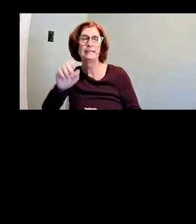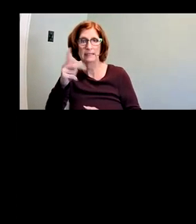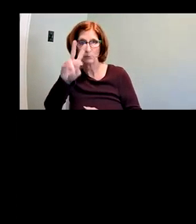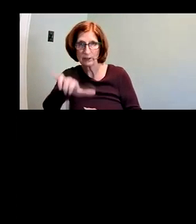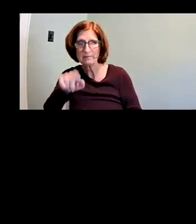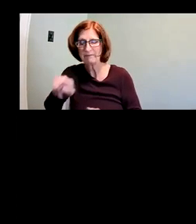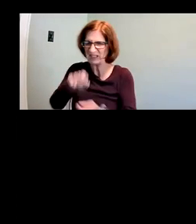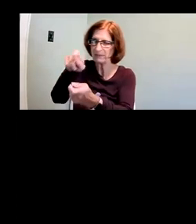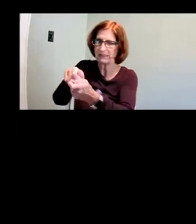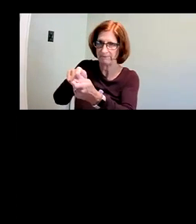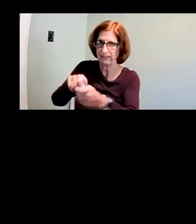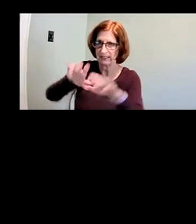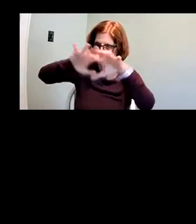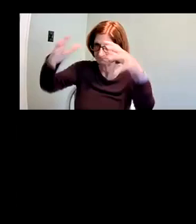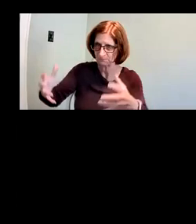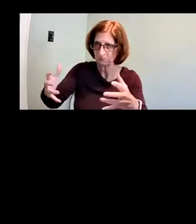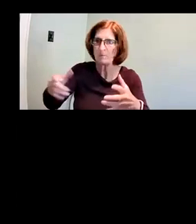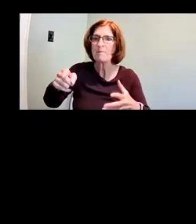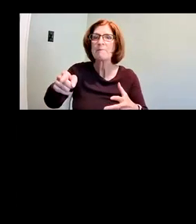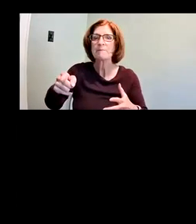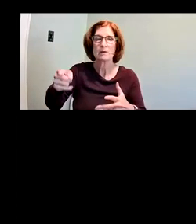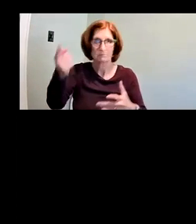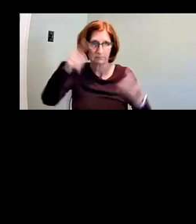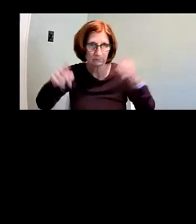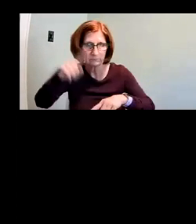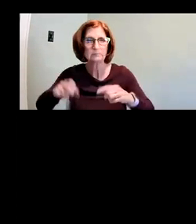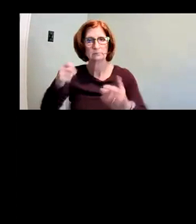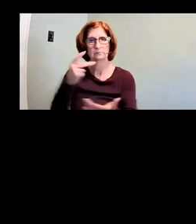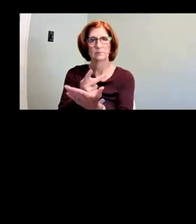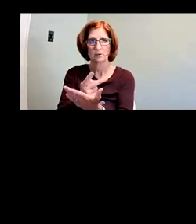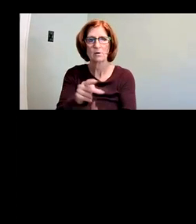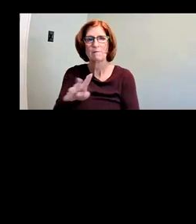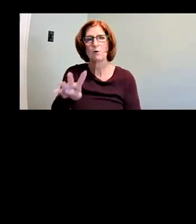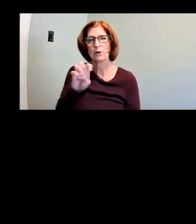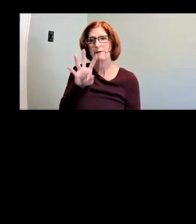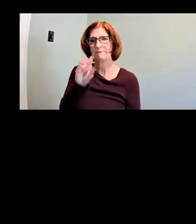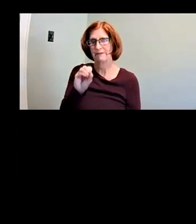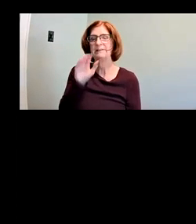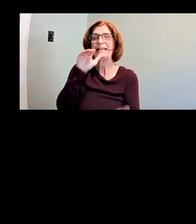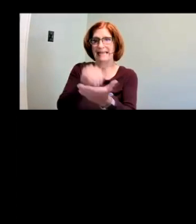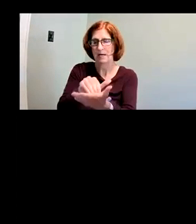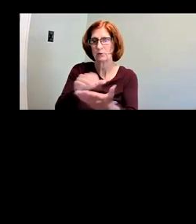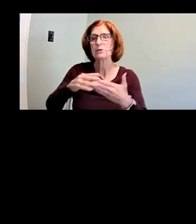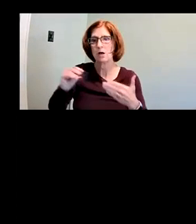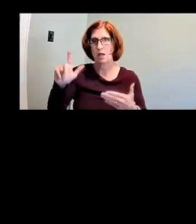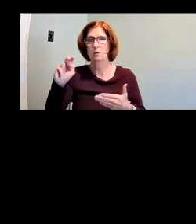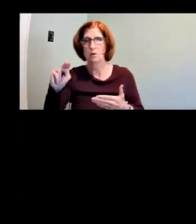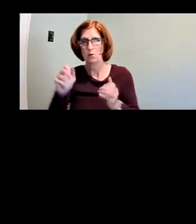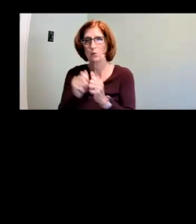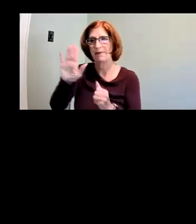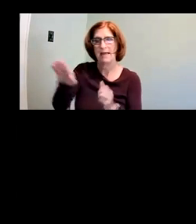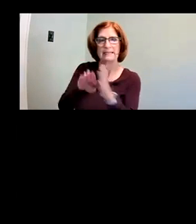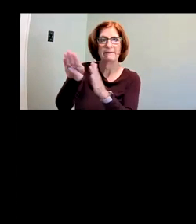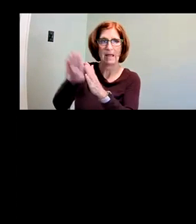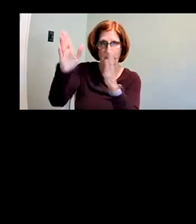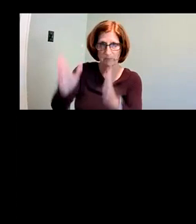specifically authorizations to enter into a $450,000 rental gap program loan with the developer, as well